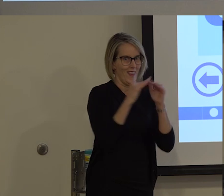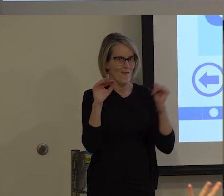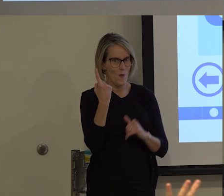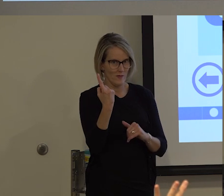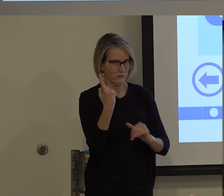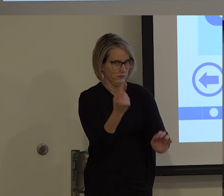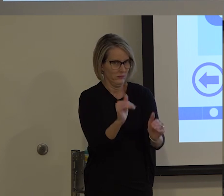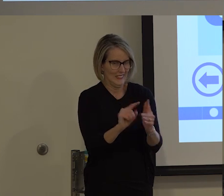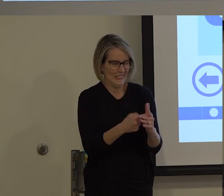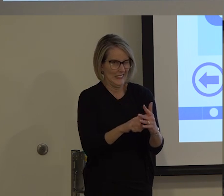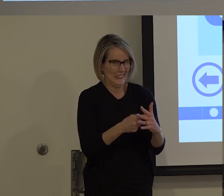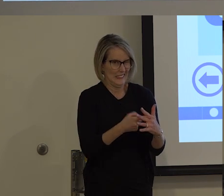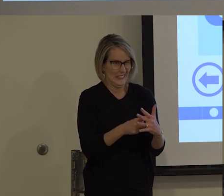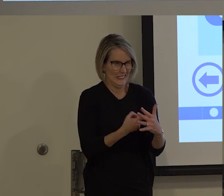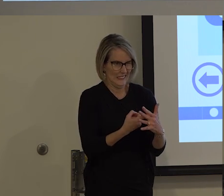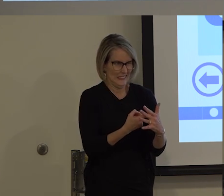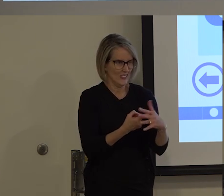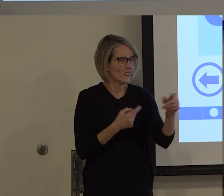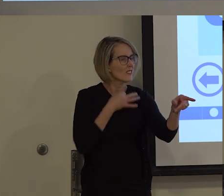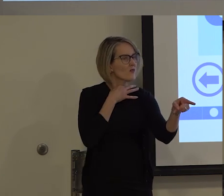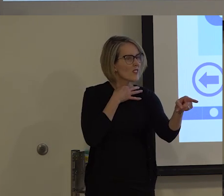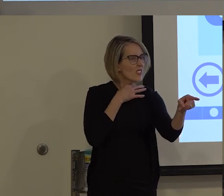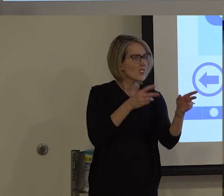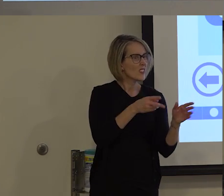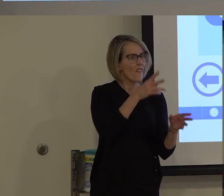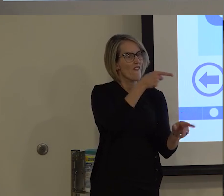very basic. Are you taking these straight out of Winnie's textbook?